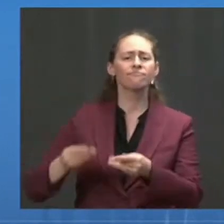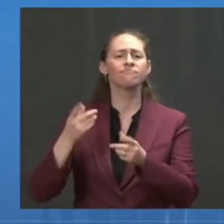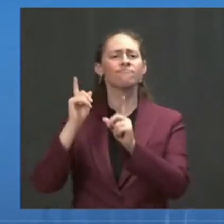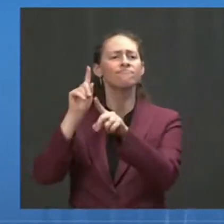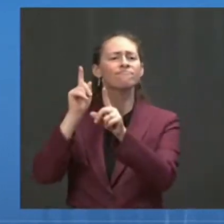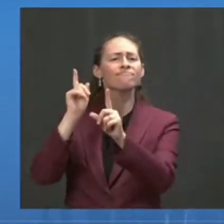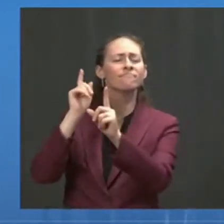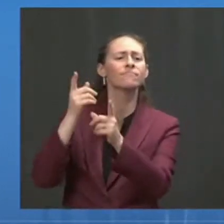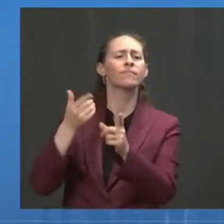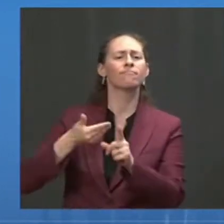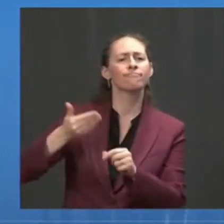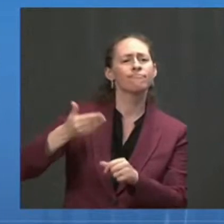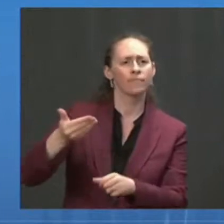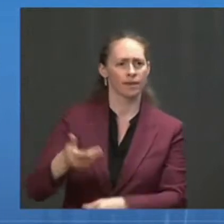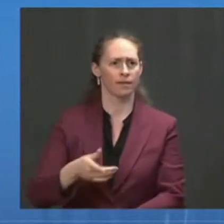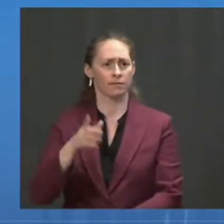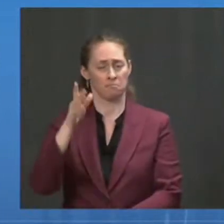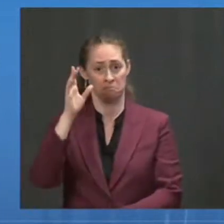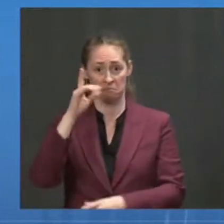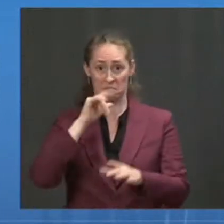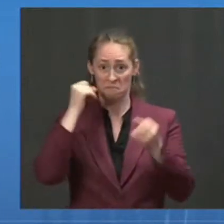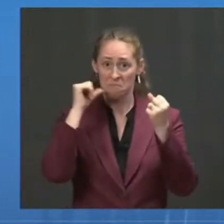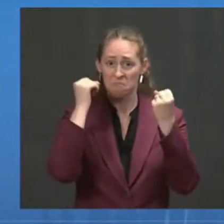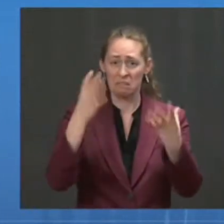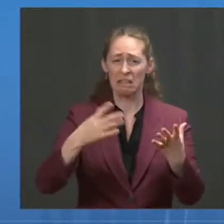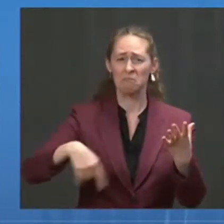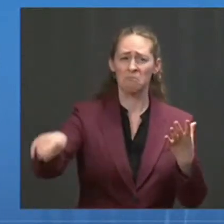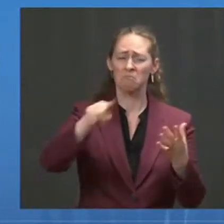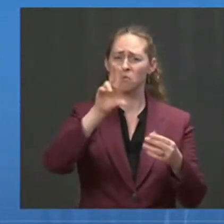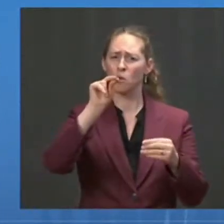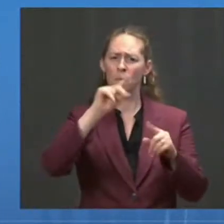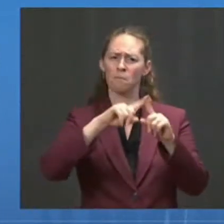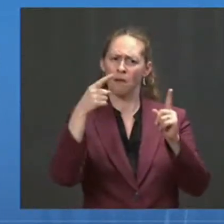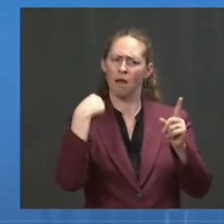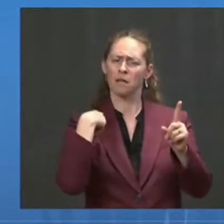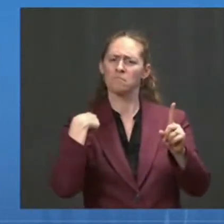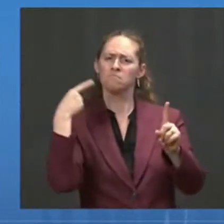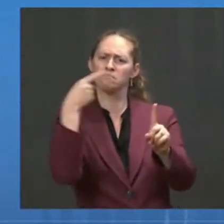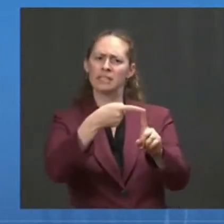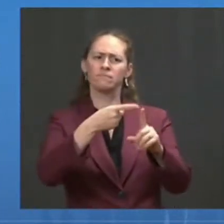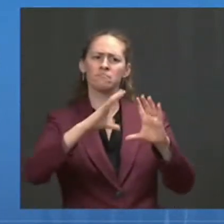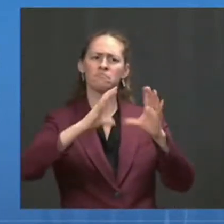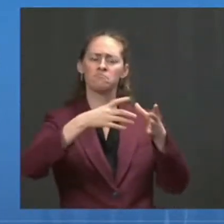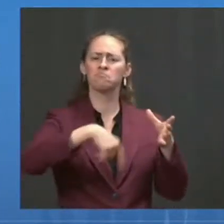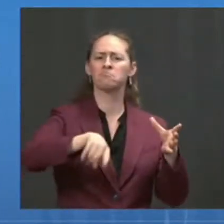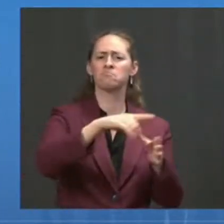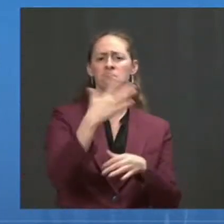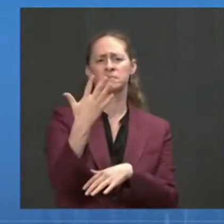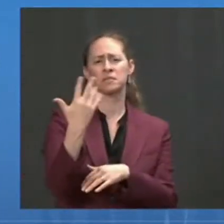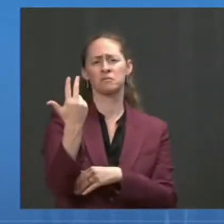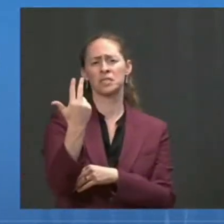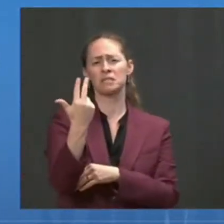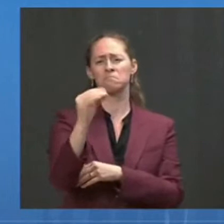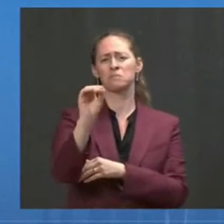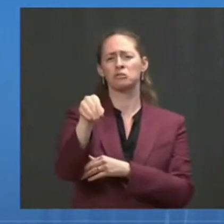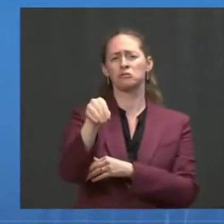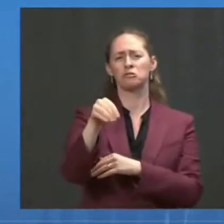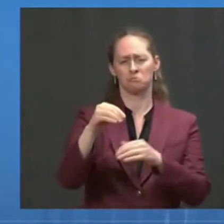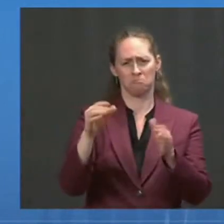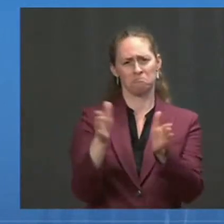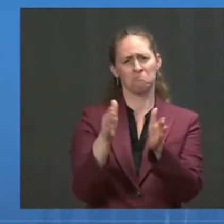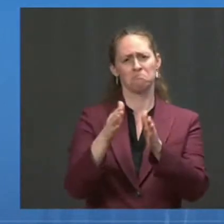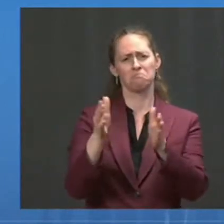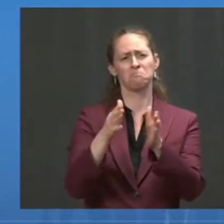population. We estimate it to be less than 3% of adults. We've been working to identify how best to